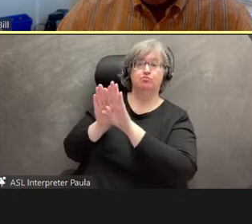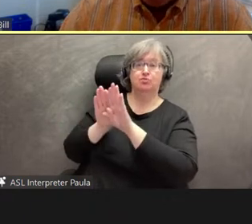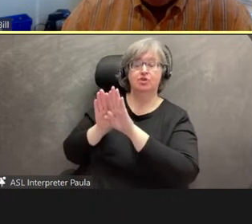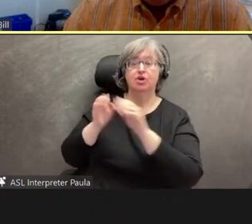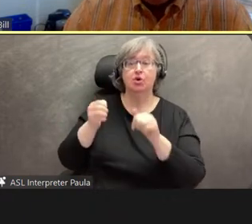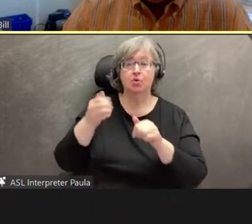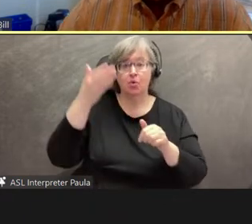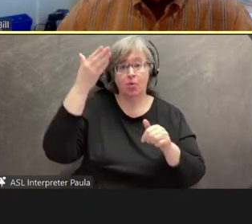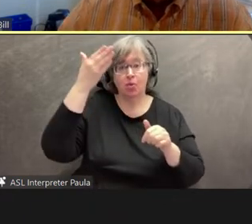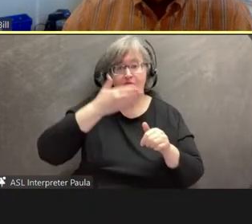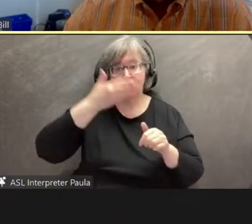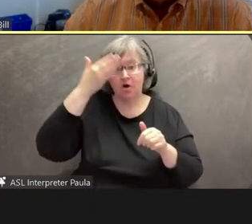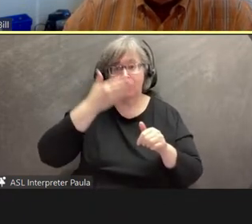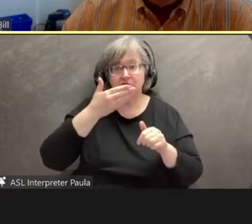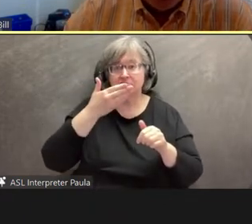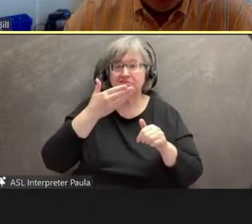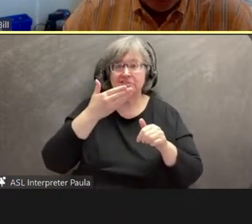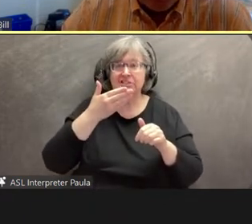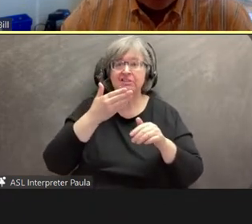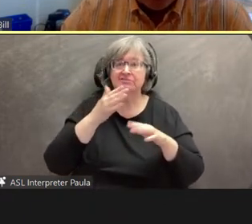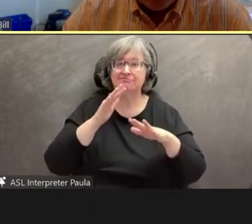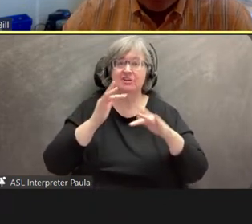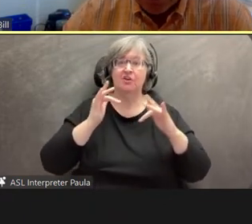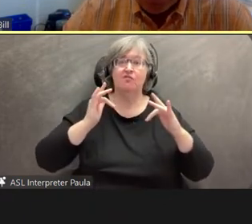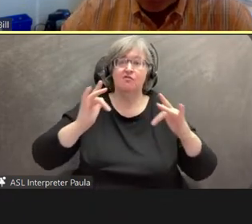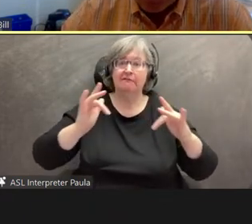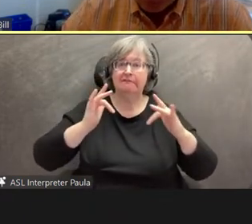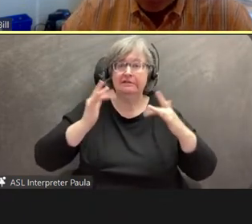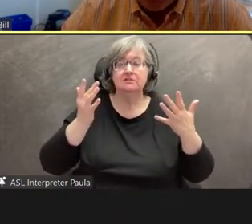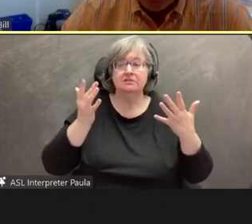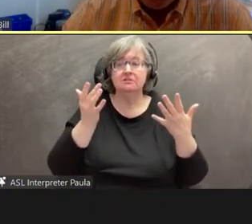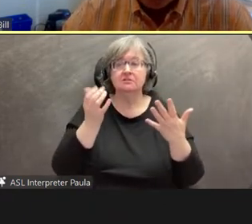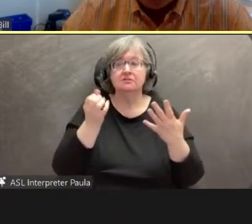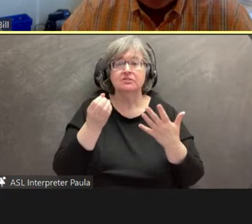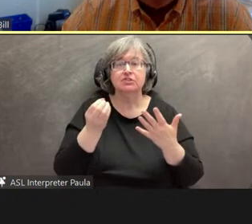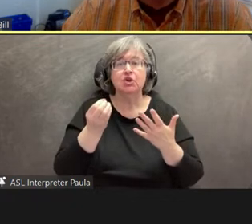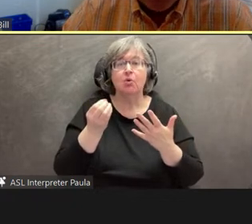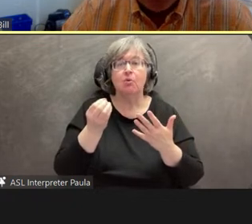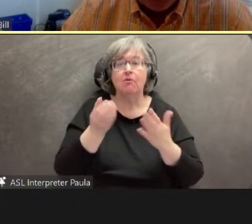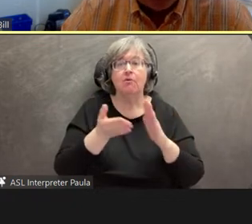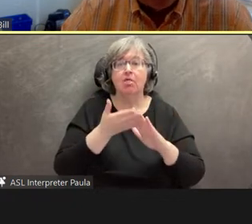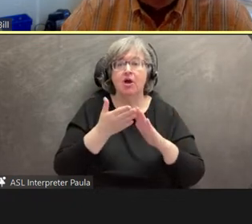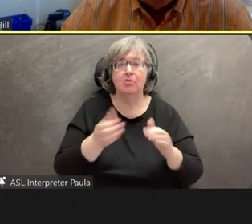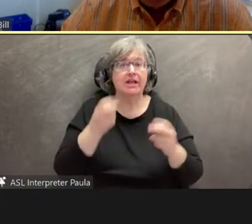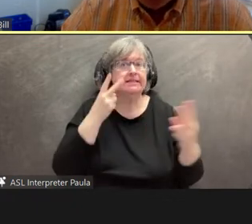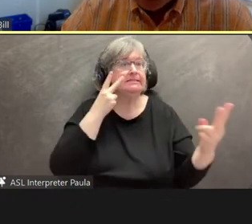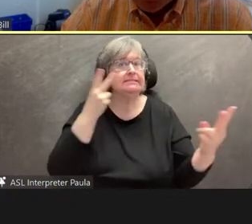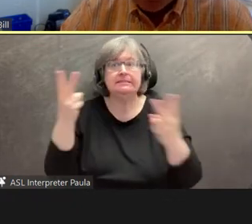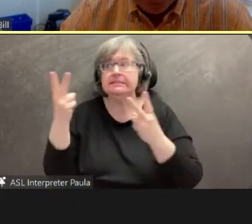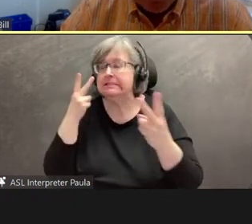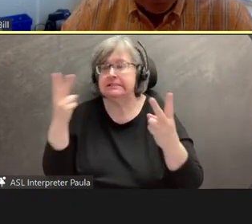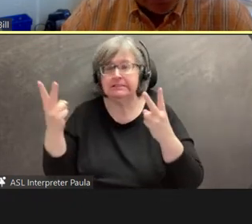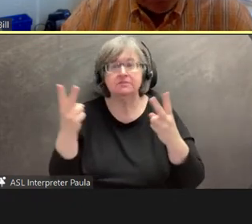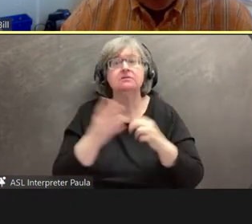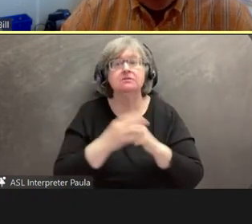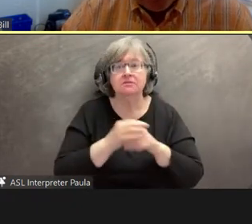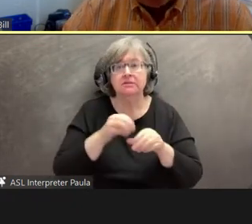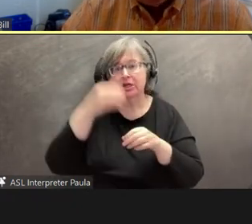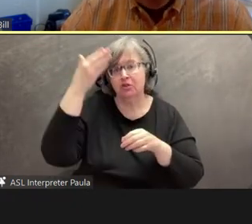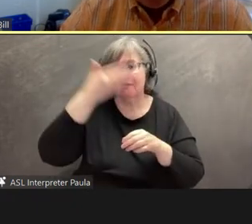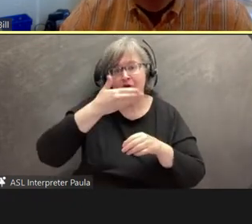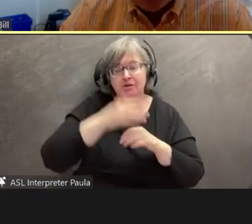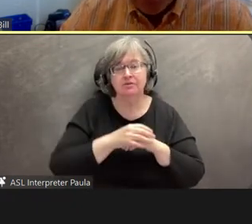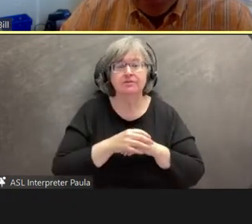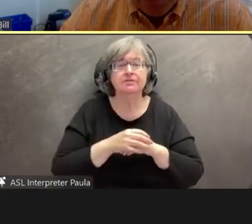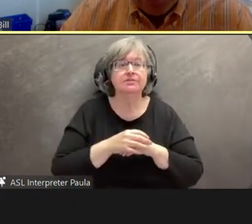keep the front as uncluttered as possible so the operator has the maximum amount of visibility in the front of the bus. So